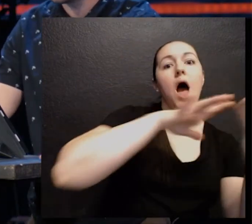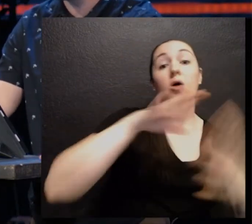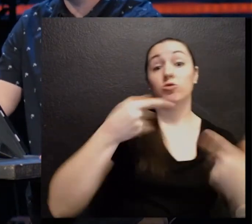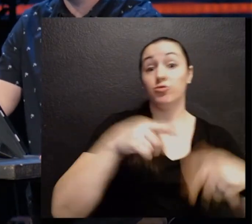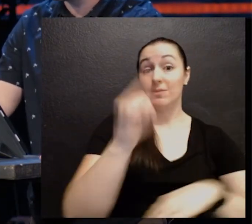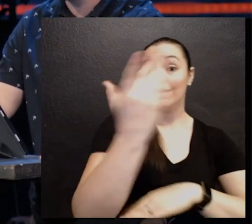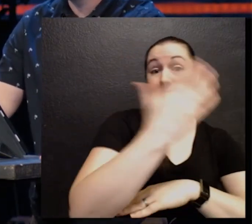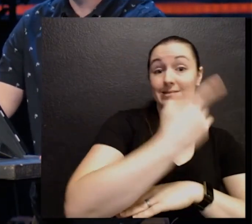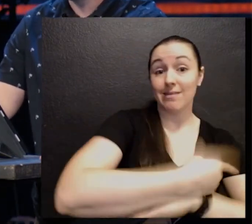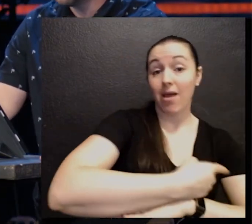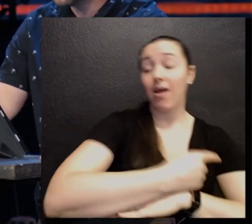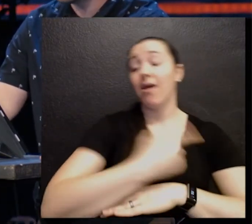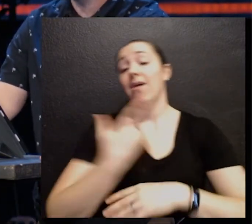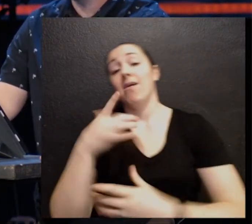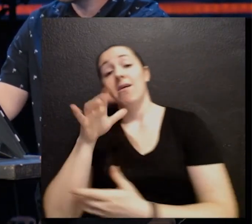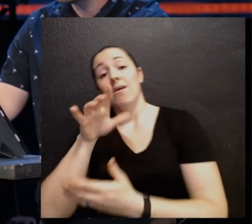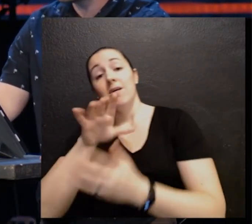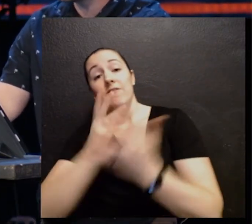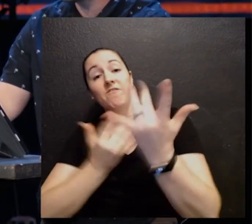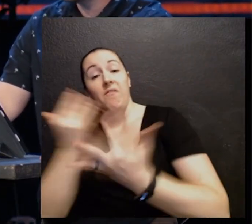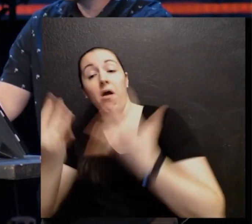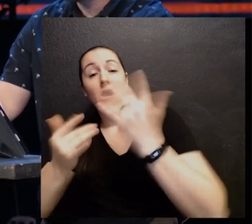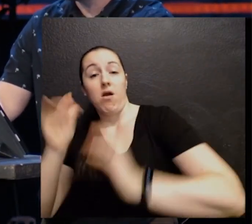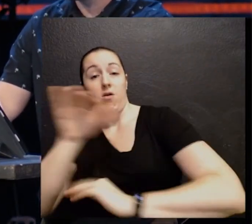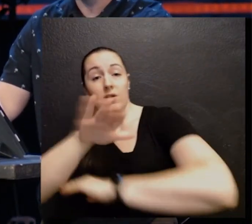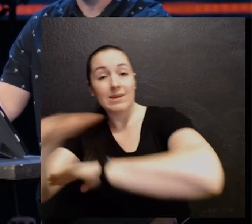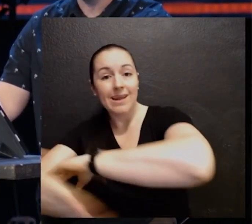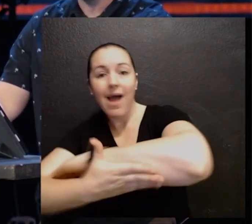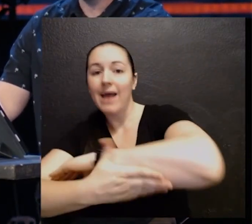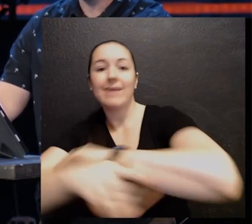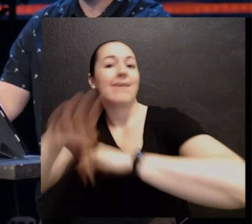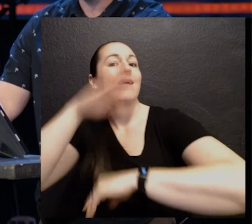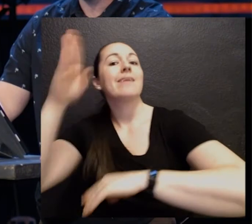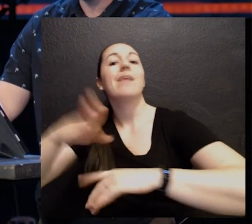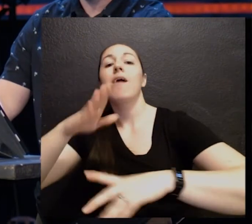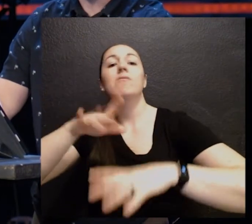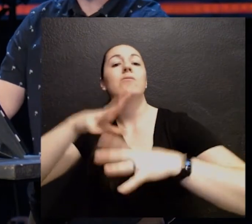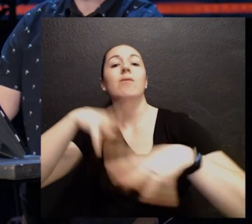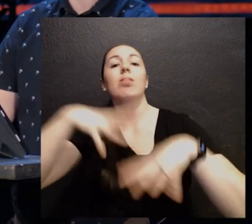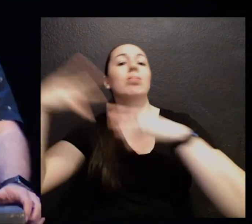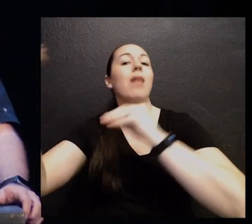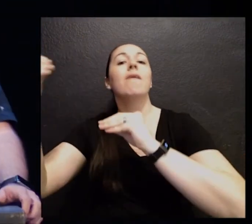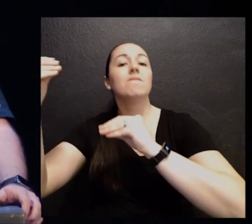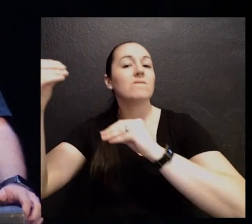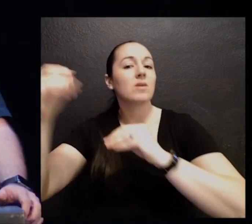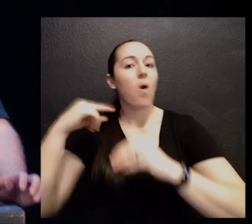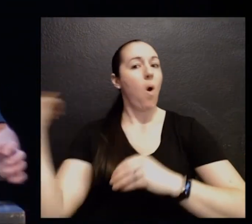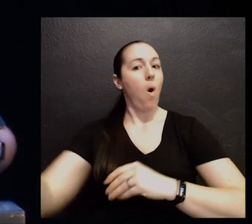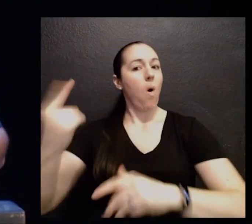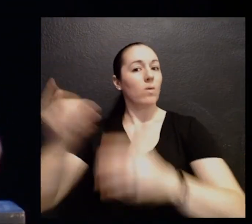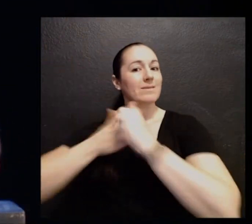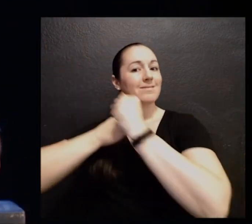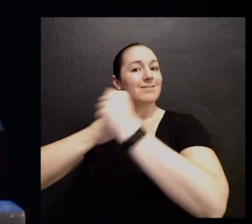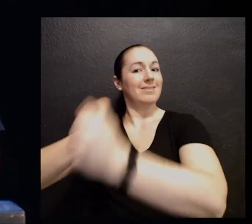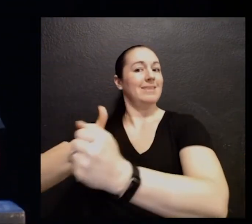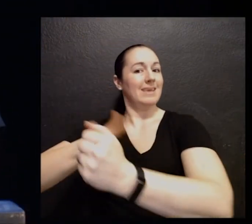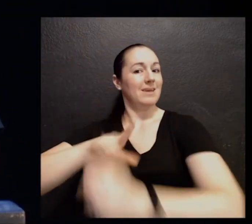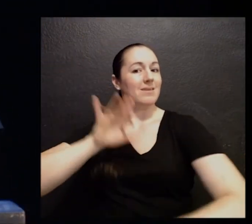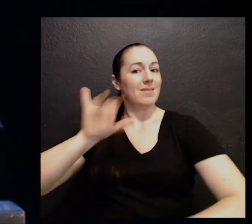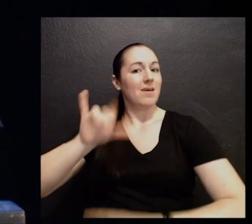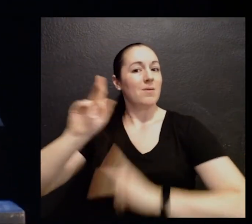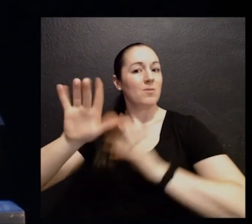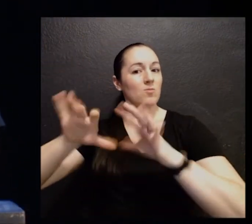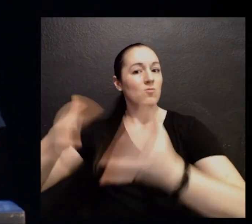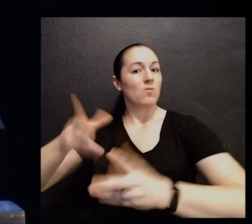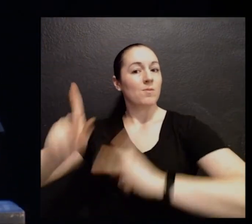pillar of fire by night left its place in front of the people." And this pillar, it was an ongoing